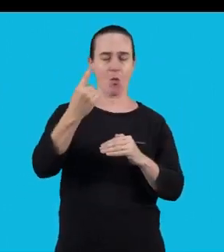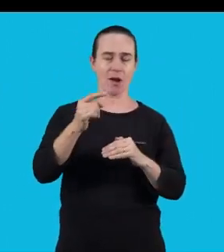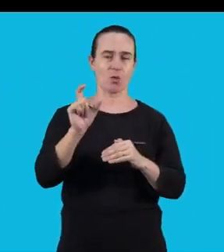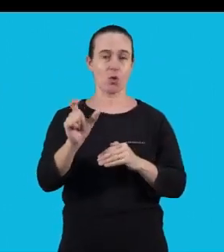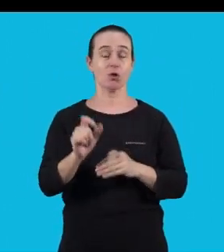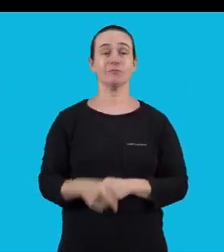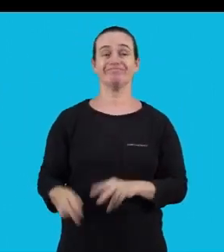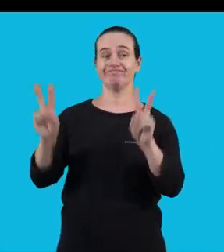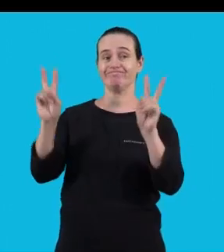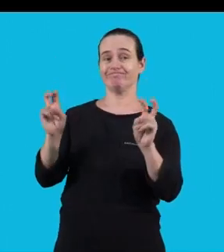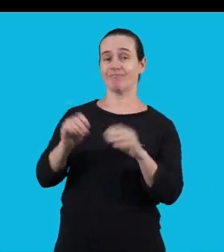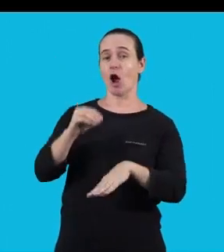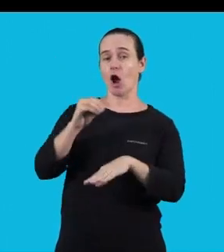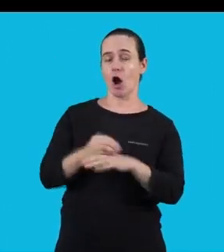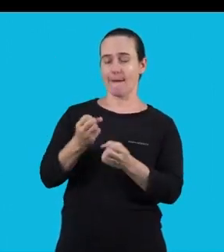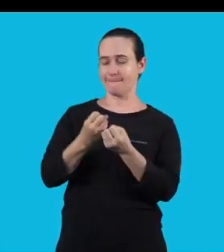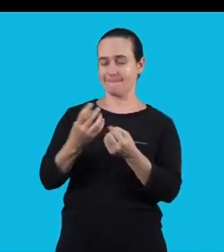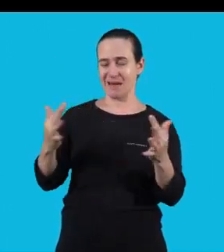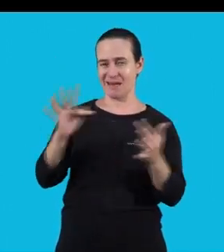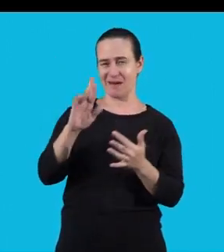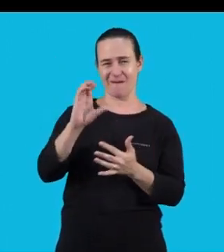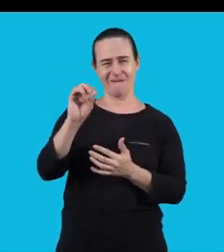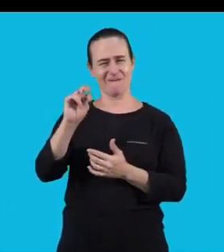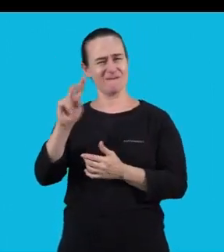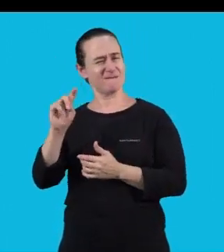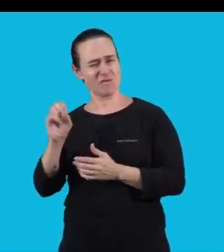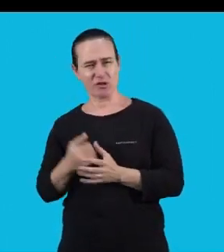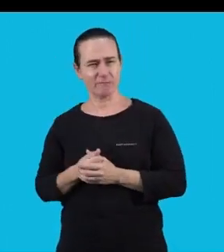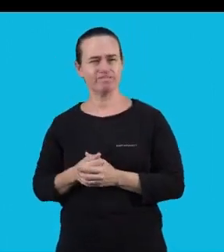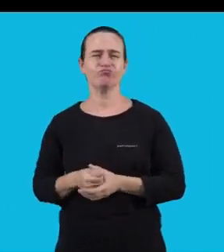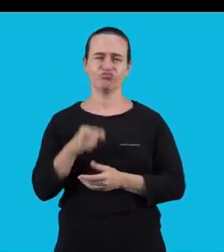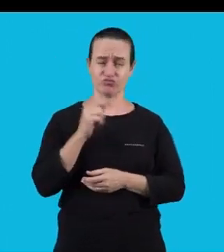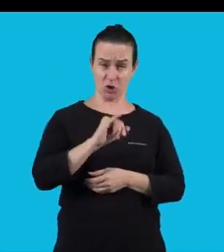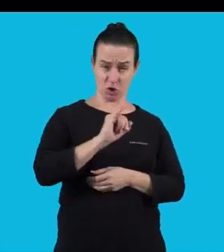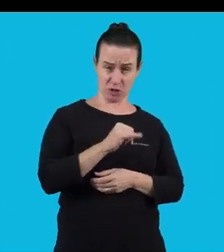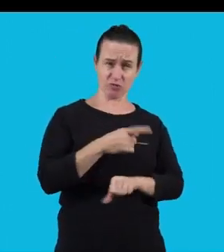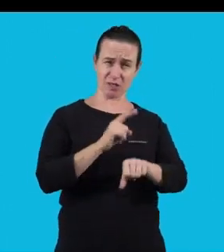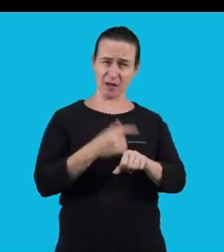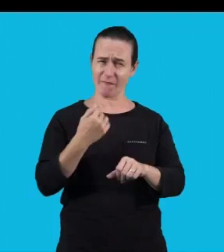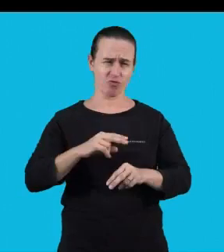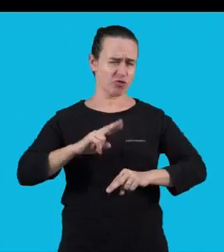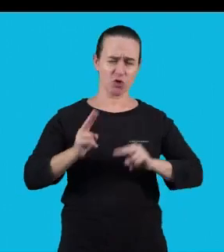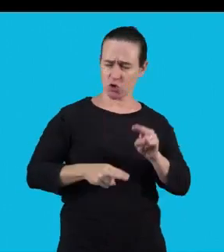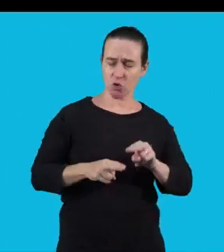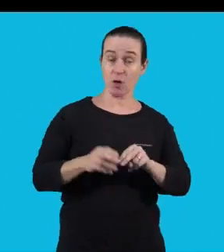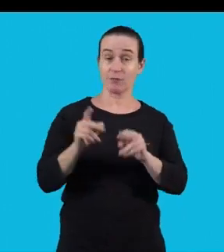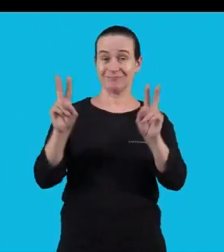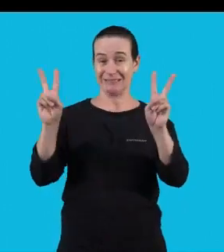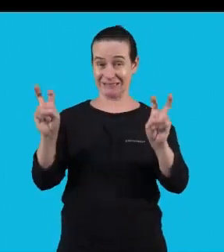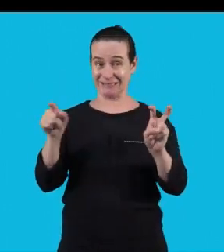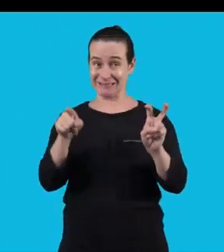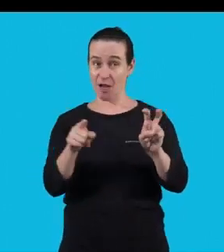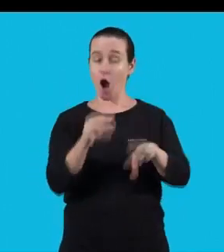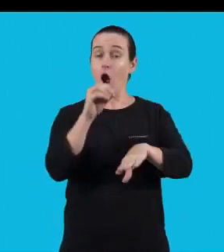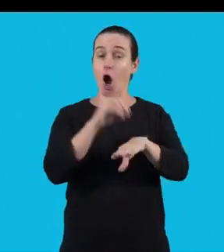fronts. So if you go to line 1, it says January is the time for renewal, and we need to replace on